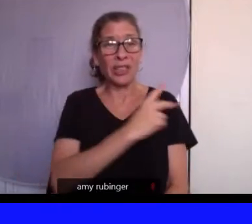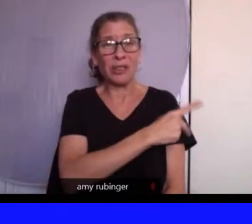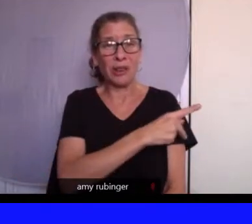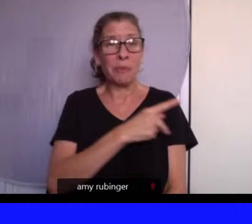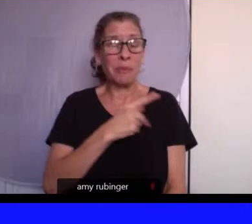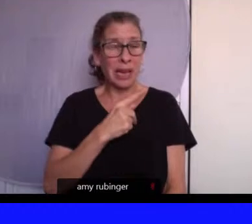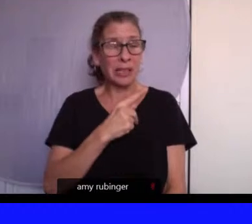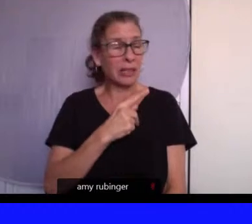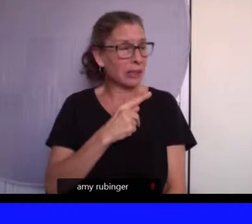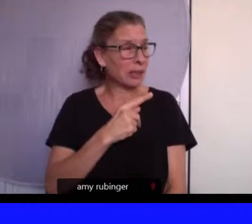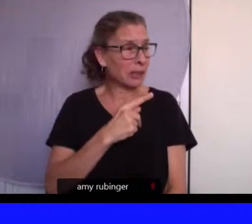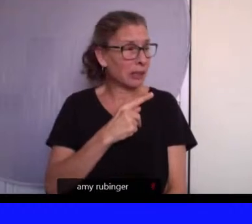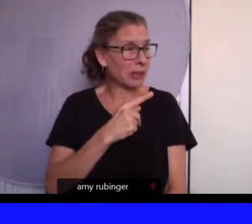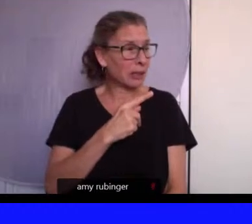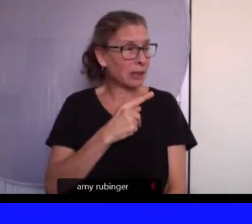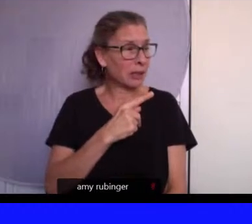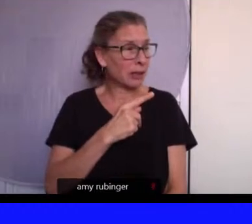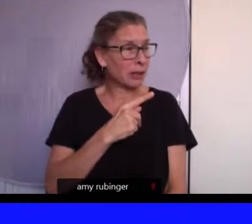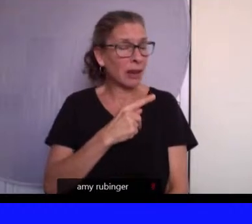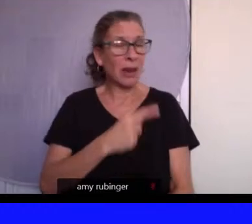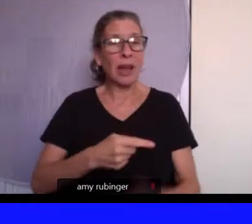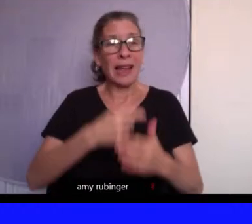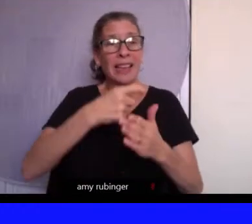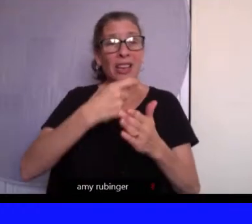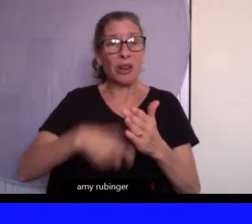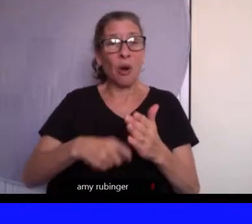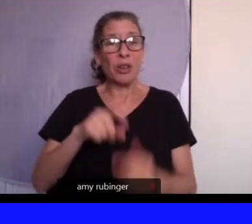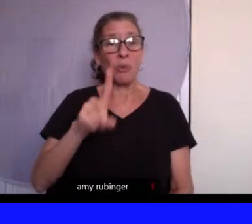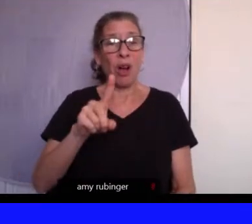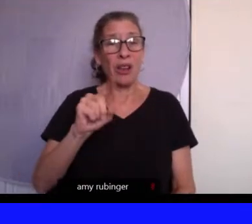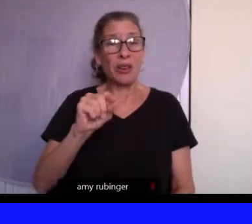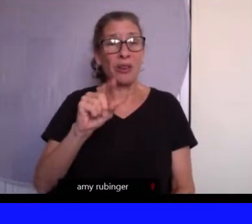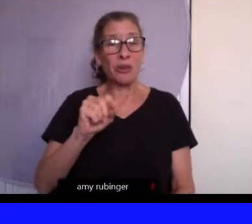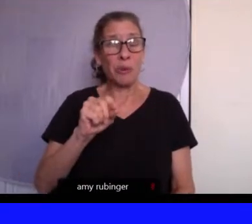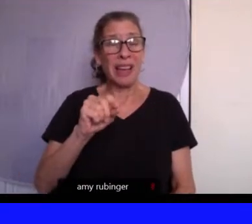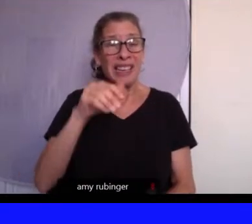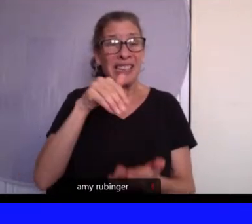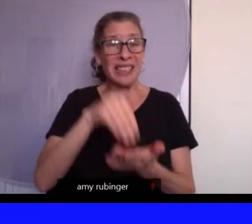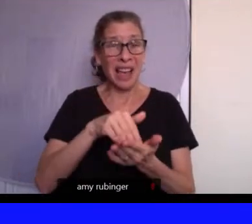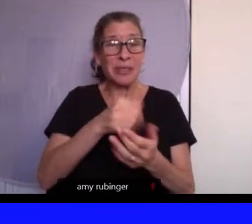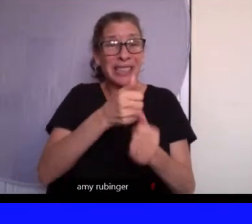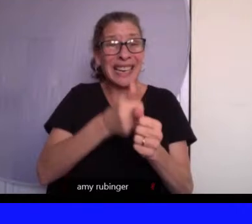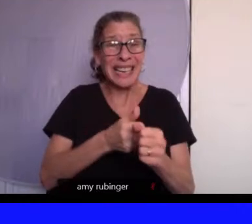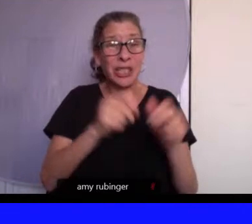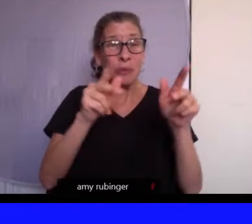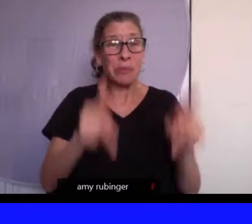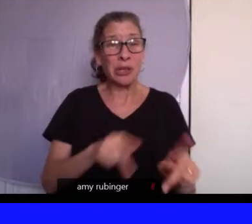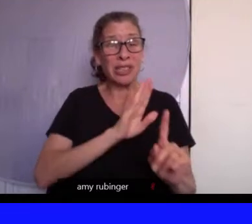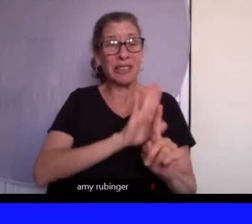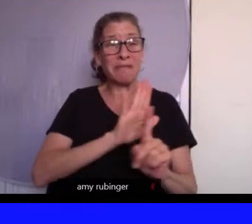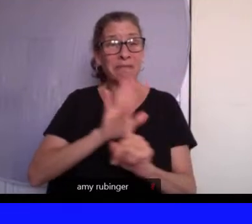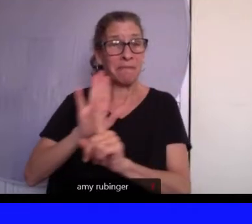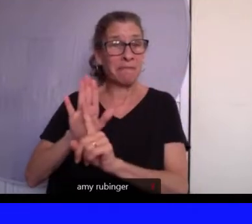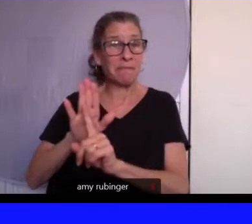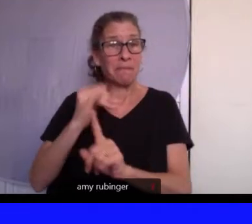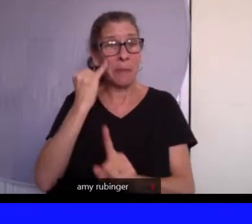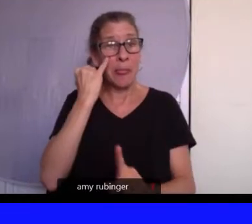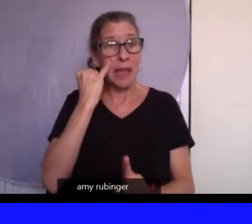that took me to different places and reminded me, take a pill and do this and do that and manage a group of folks, that could